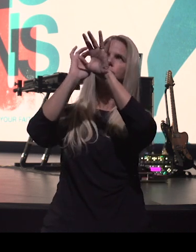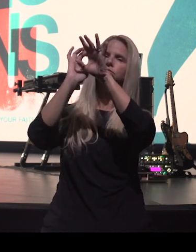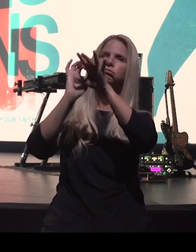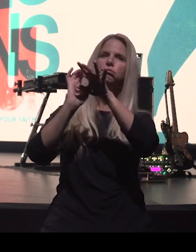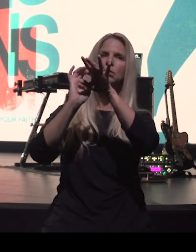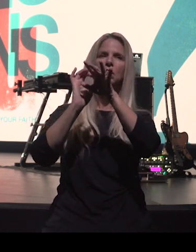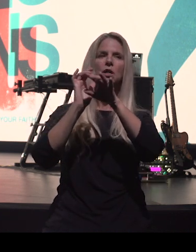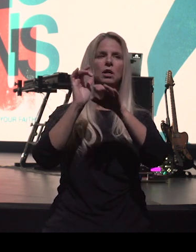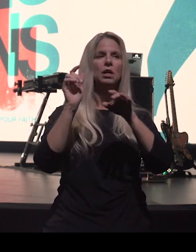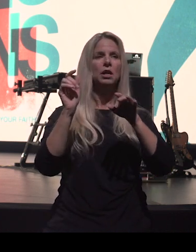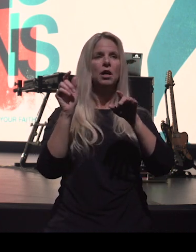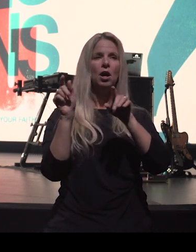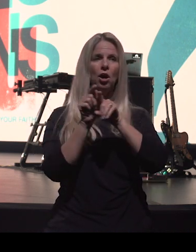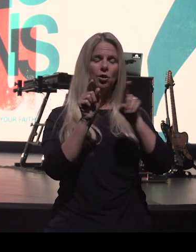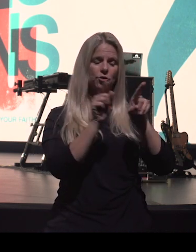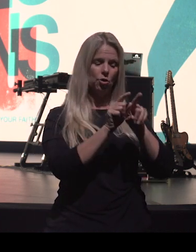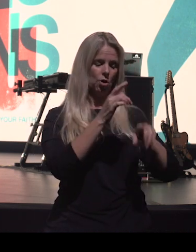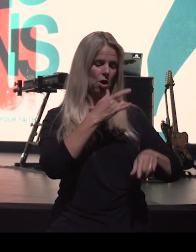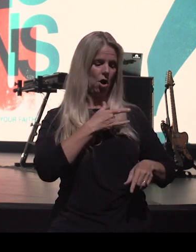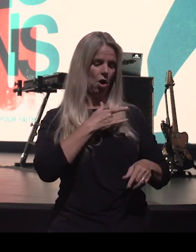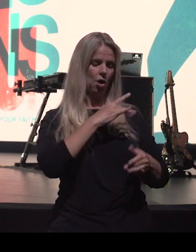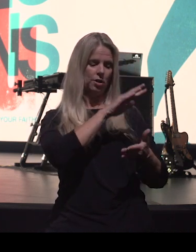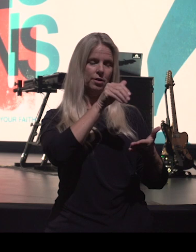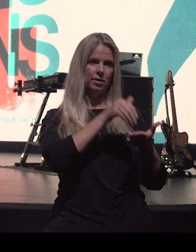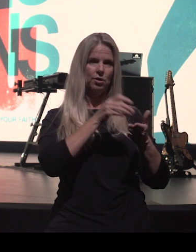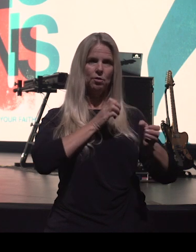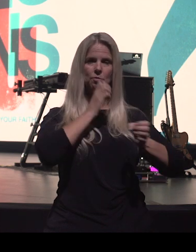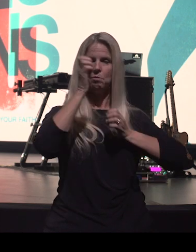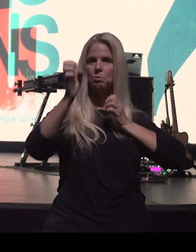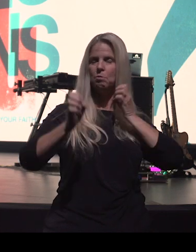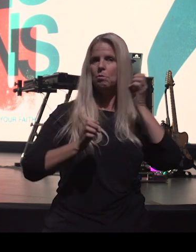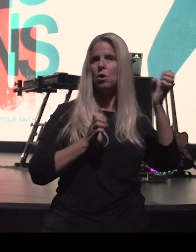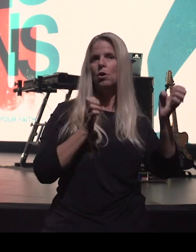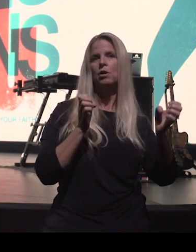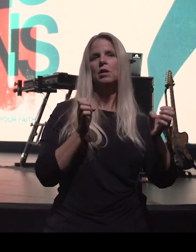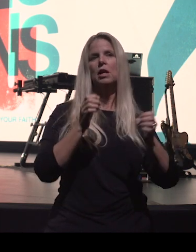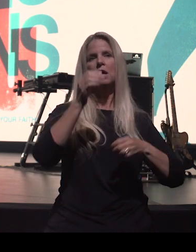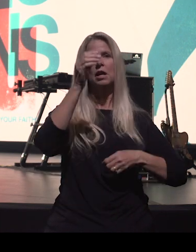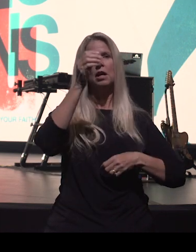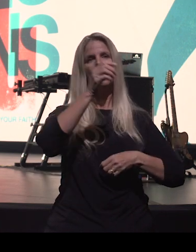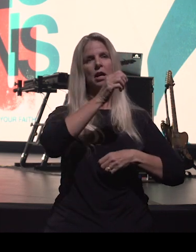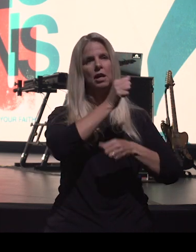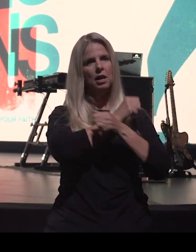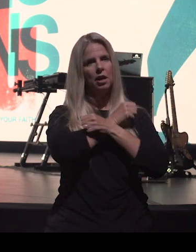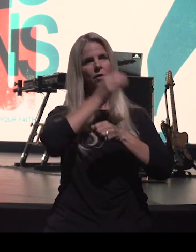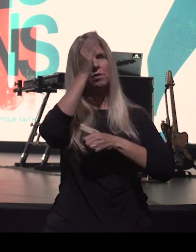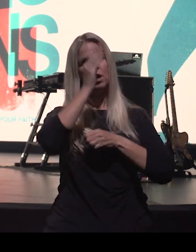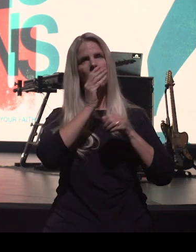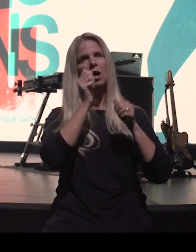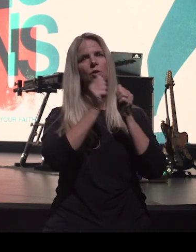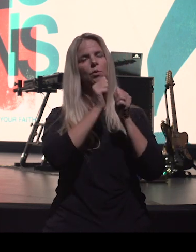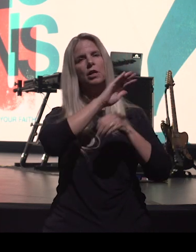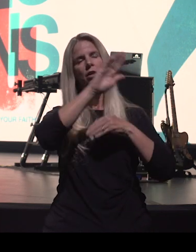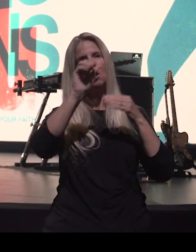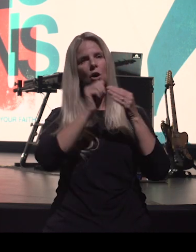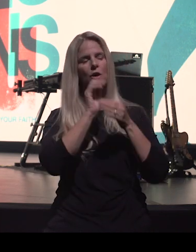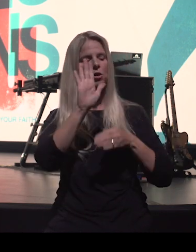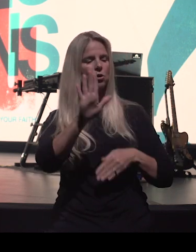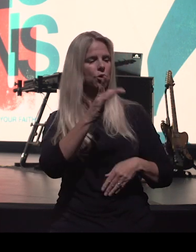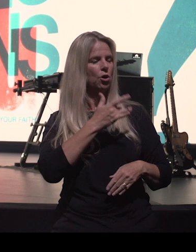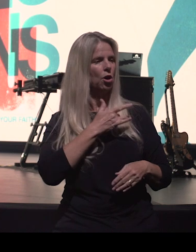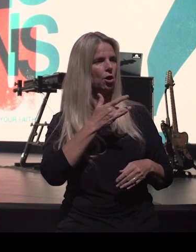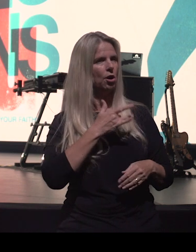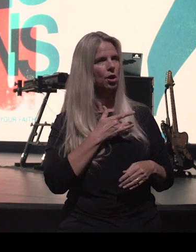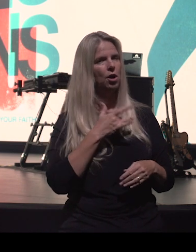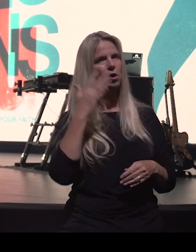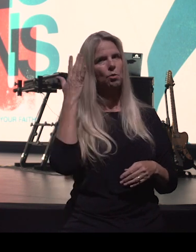heart. Our heart is the center of our emotions. We love the Lord your God with all your heart. Let what you learn sink into your heart so that